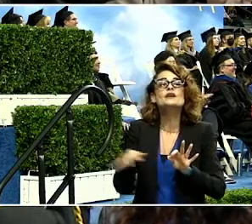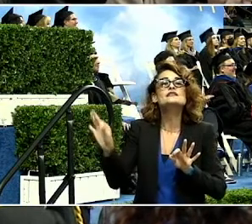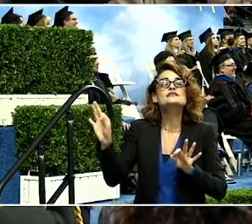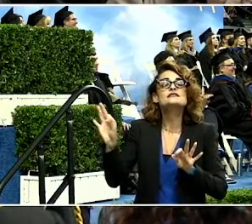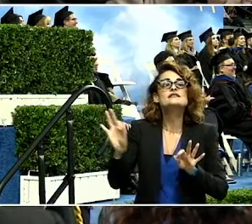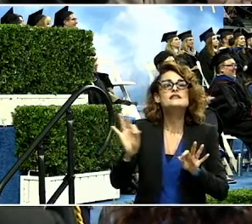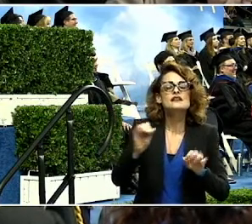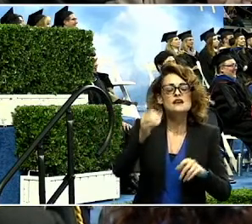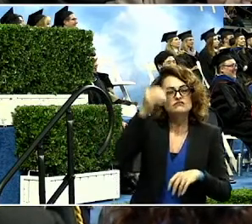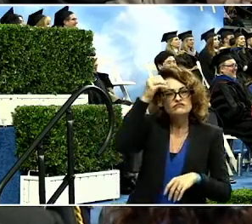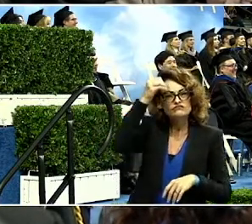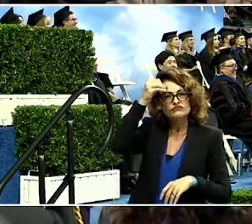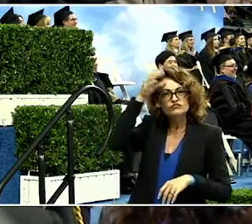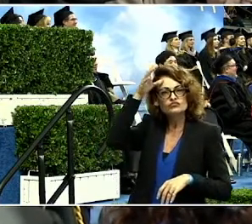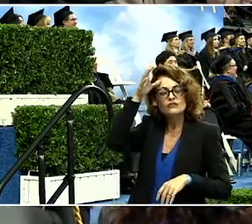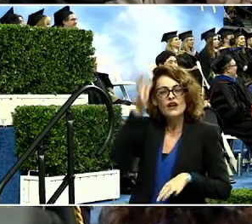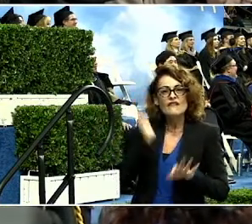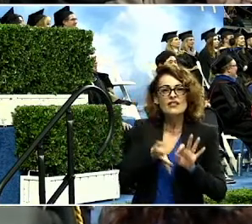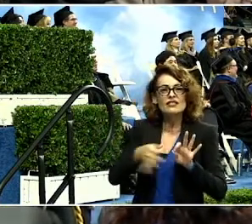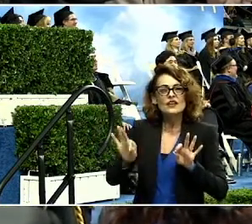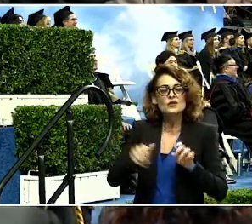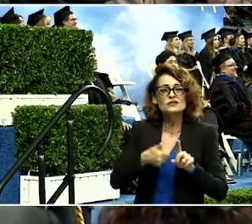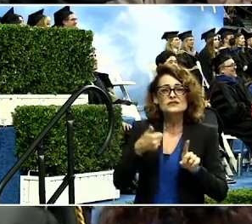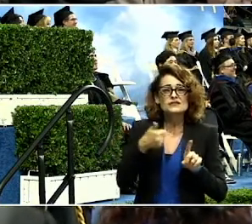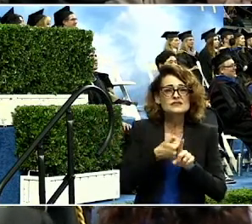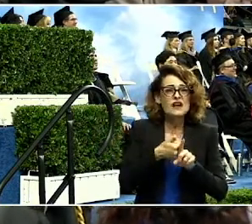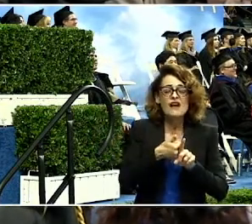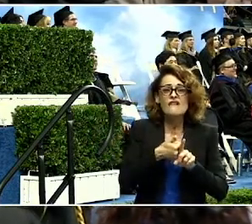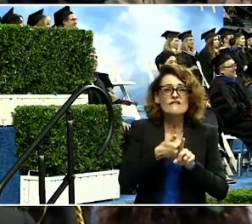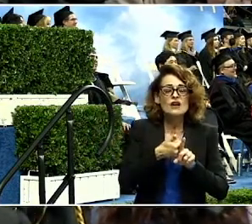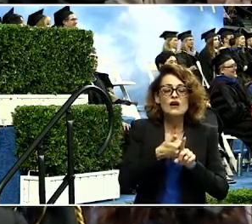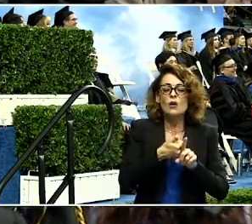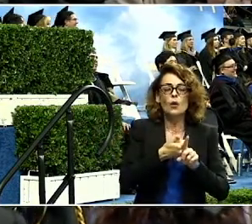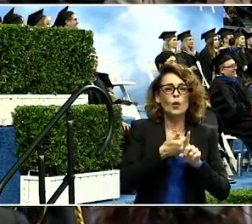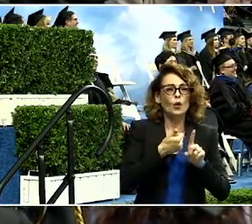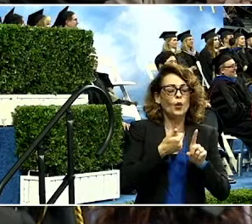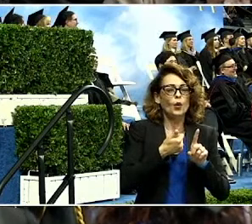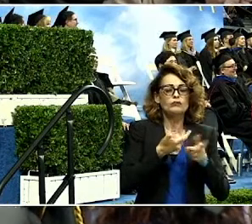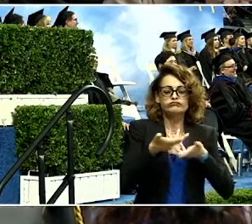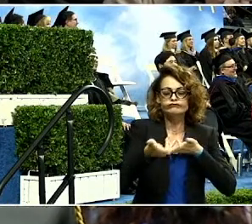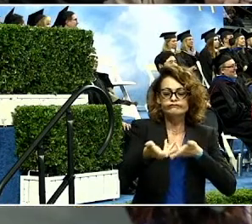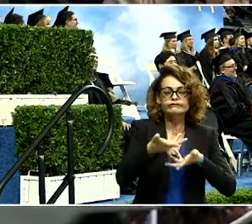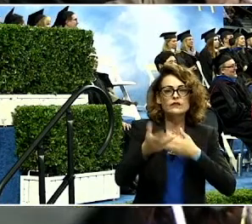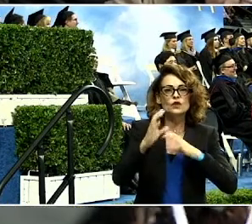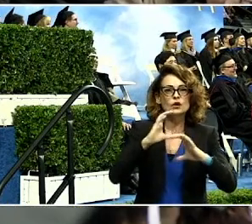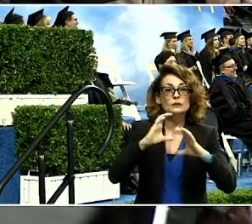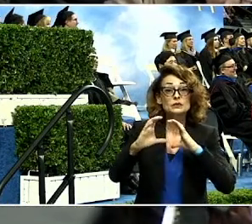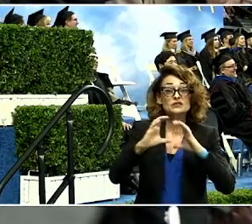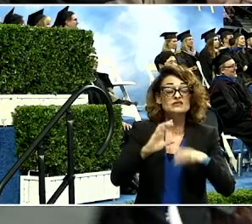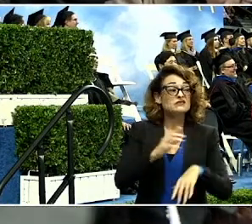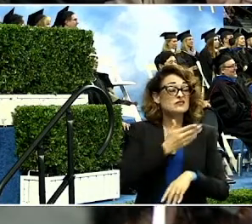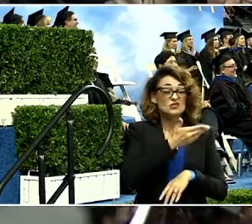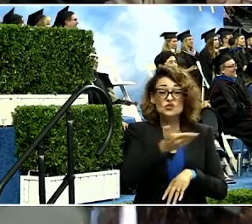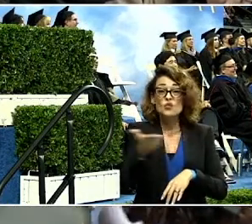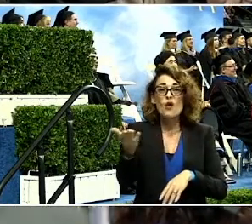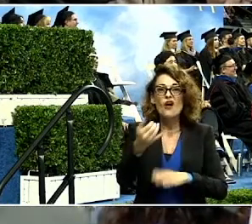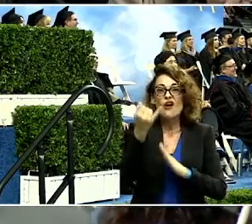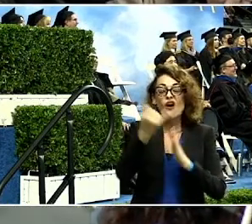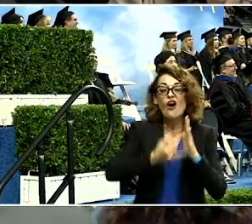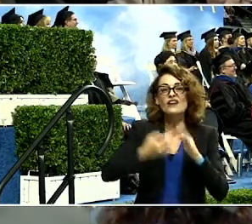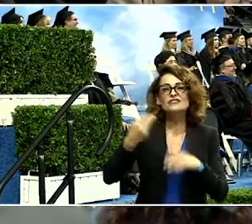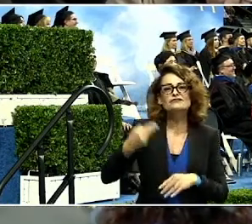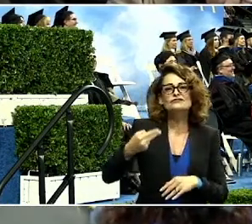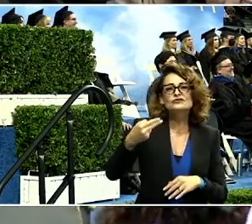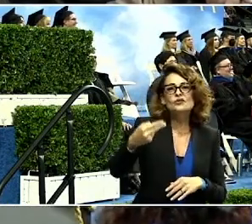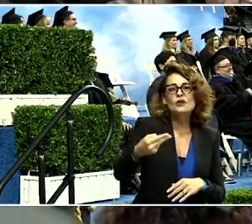Scholars of languages itself as a human faculty and medium of communication. You are art historians,